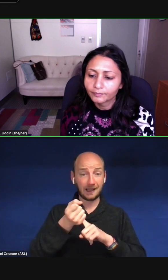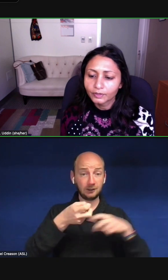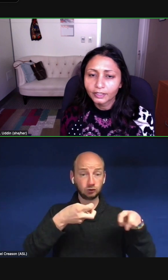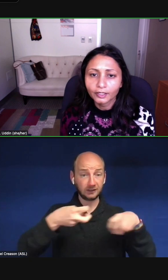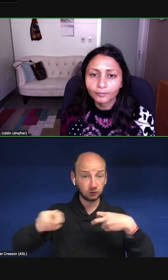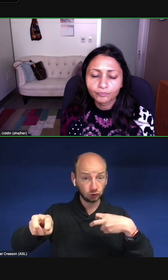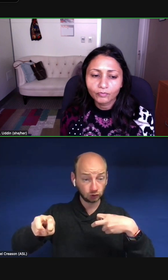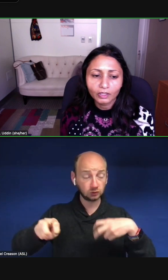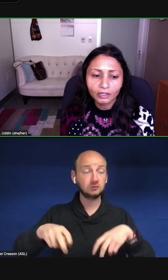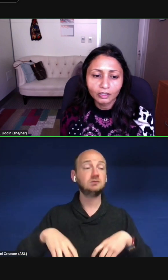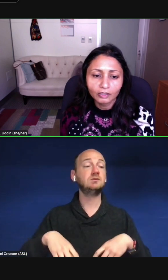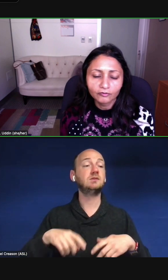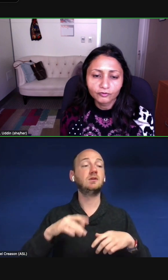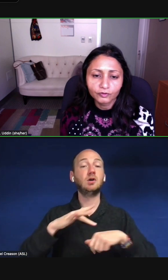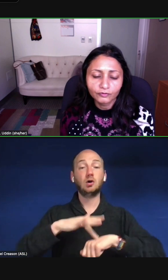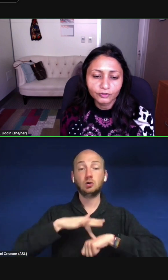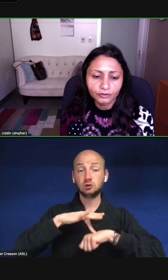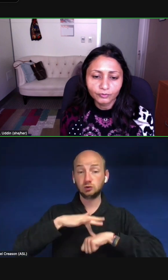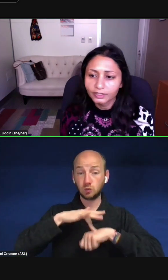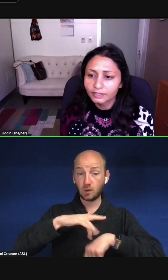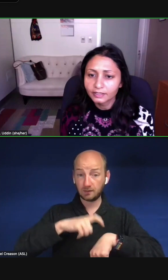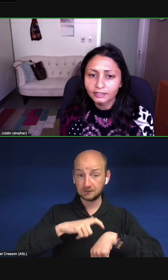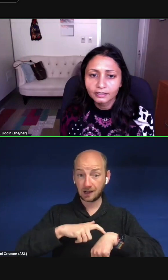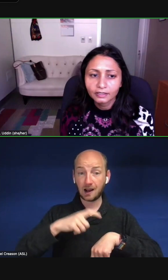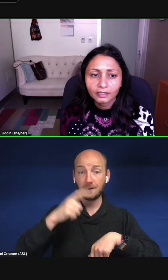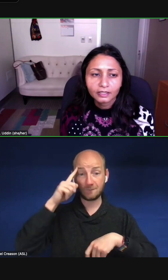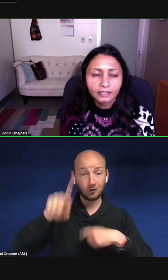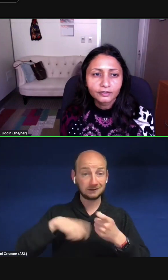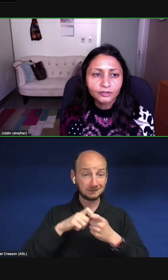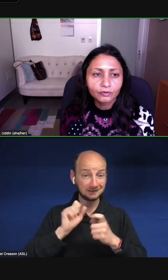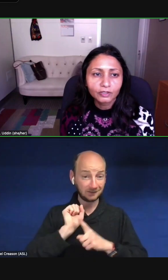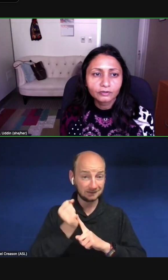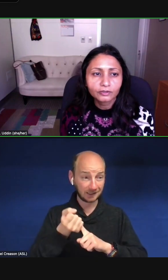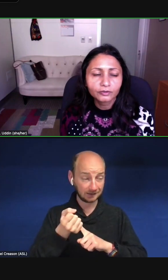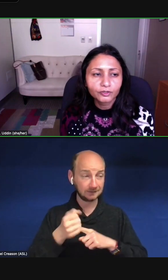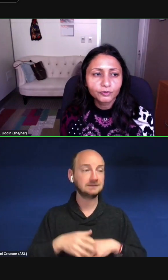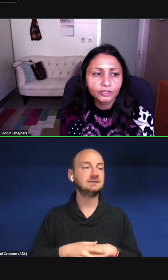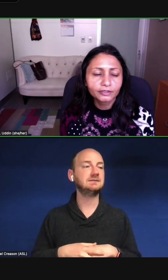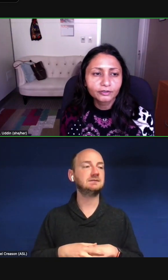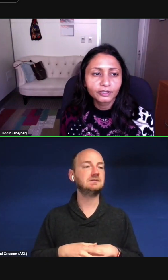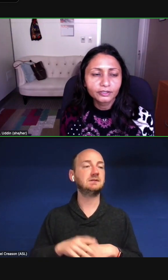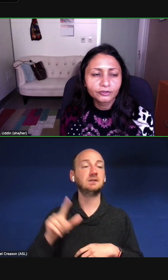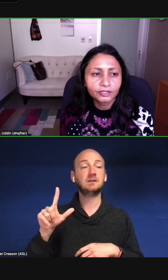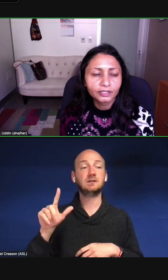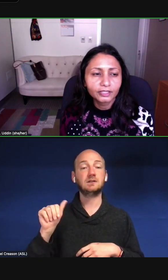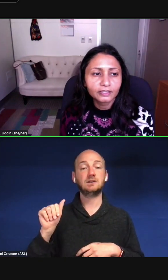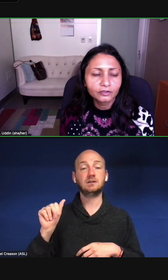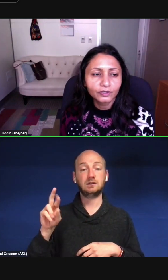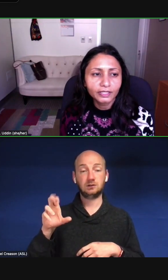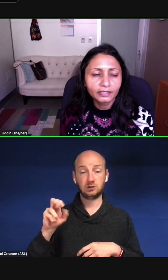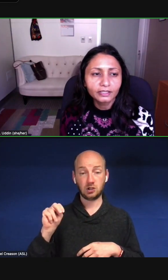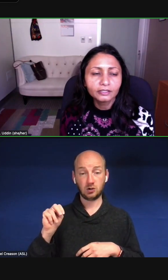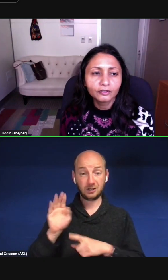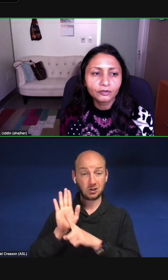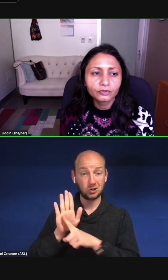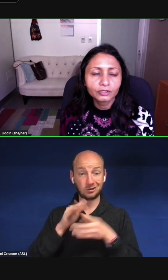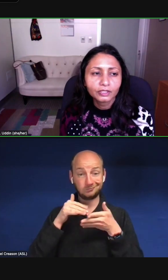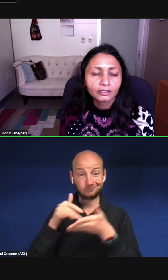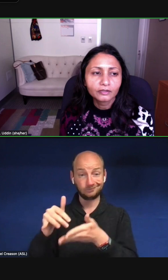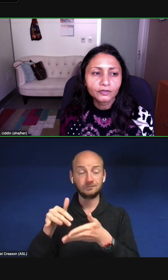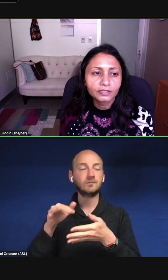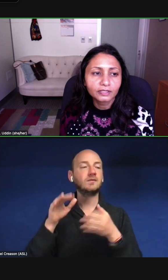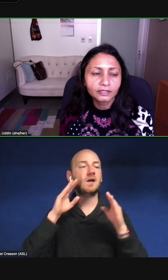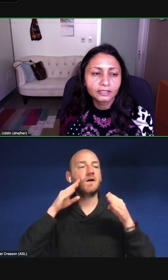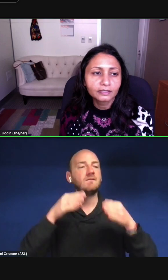dwell time of certain brain states. And so what Lauren was particularly interested in is looking at key